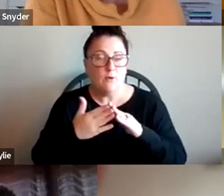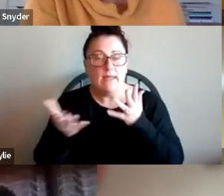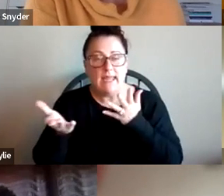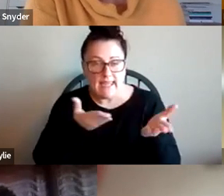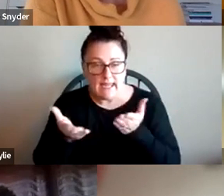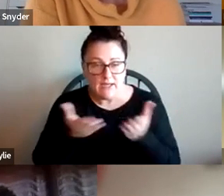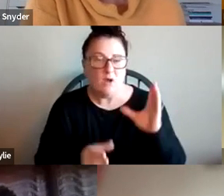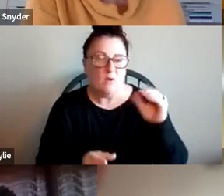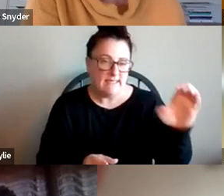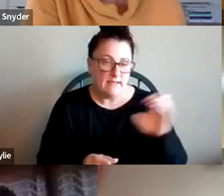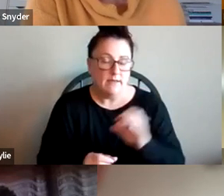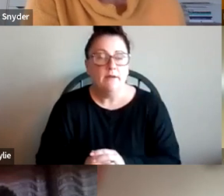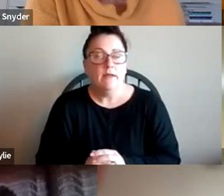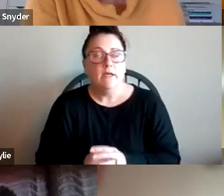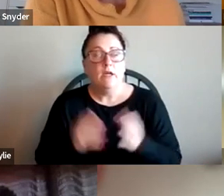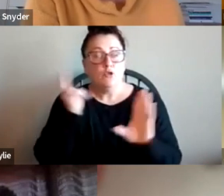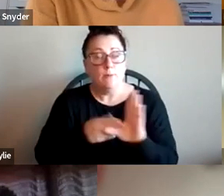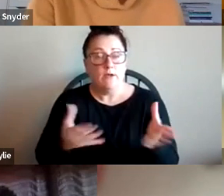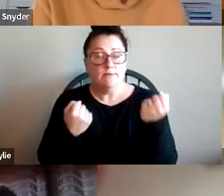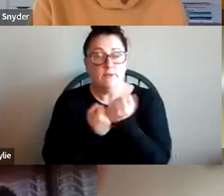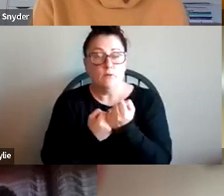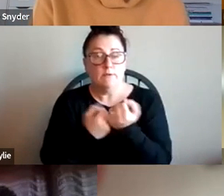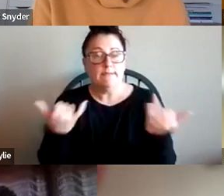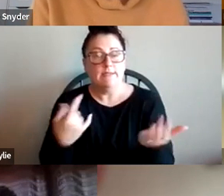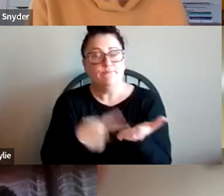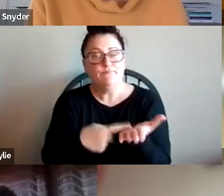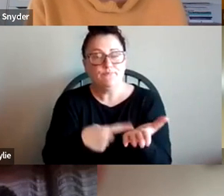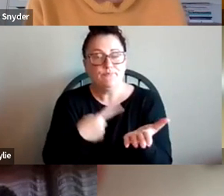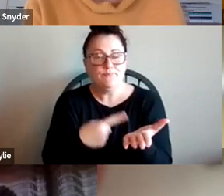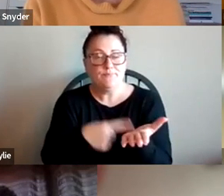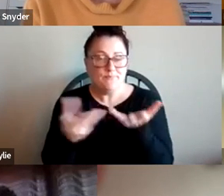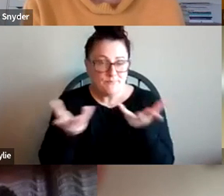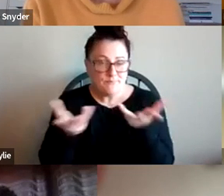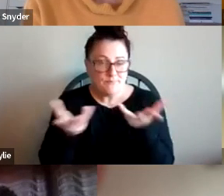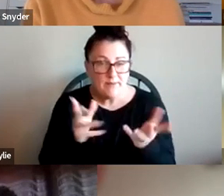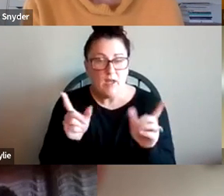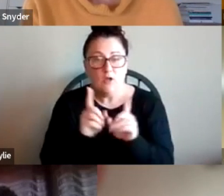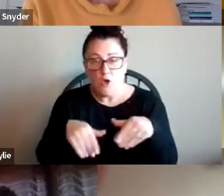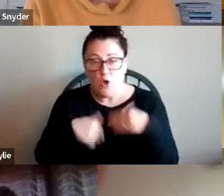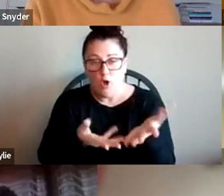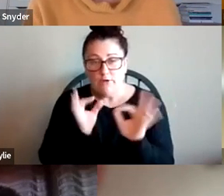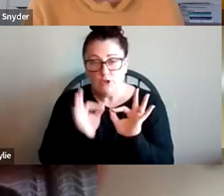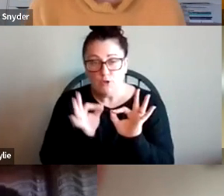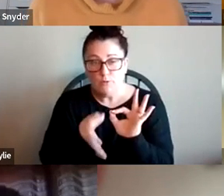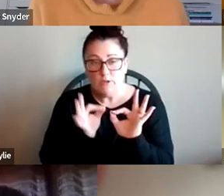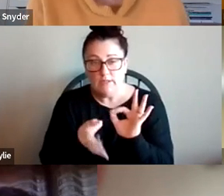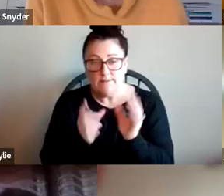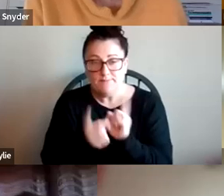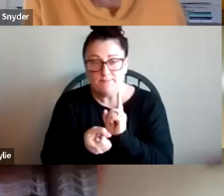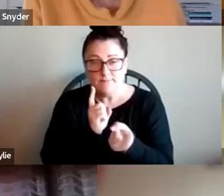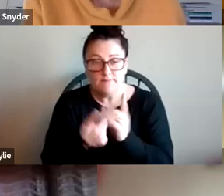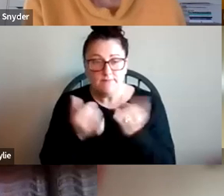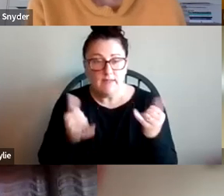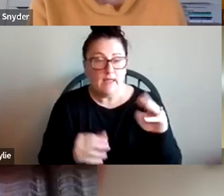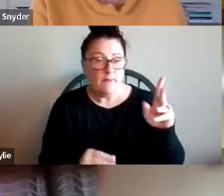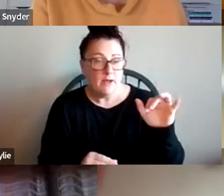join me in supporting today's conversation. We are also offering interpretation today. Miriam,